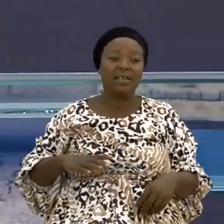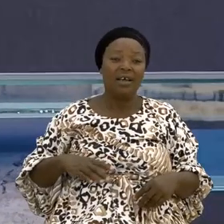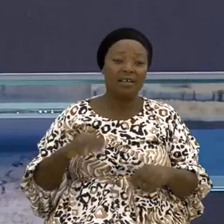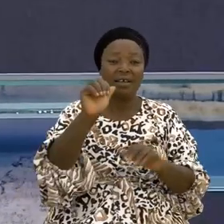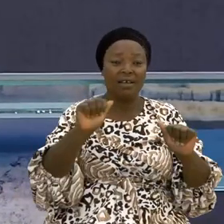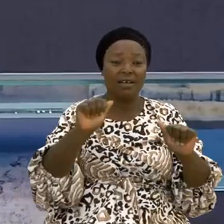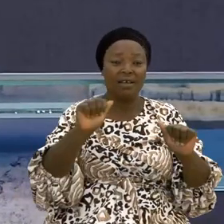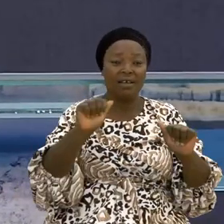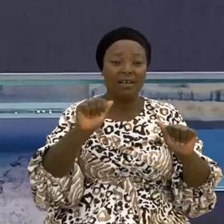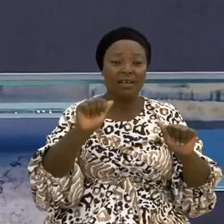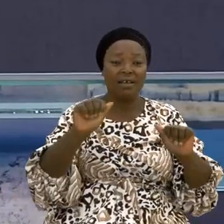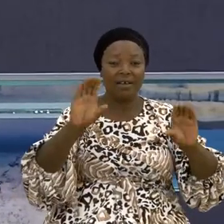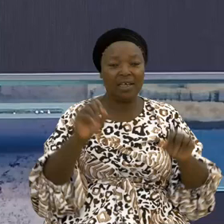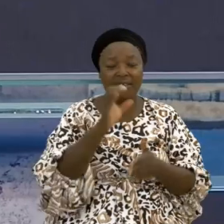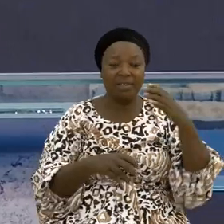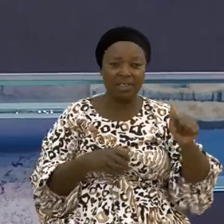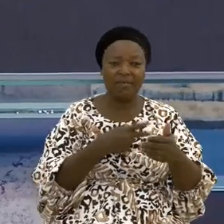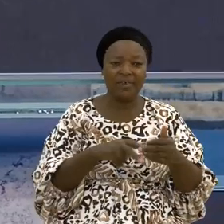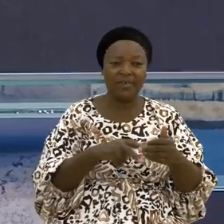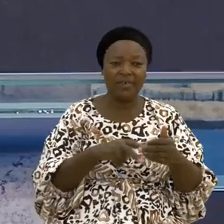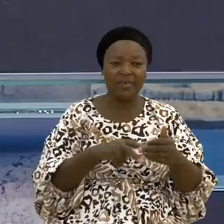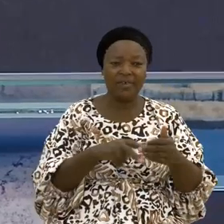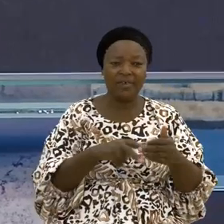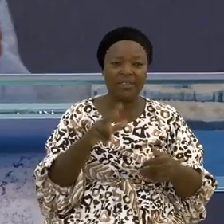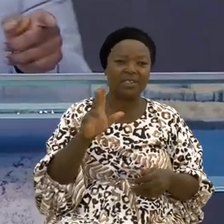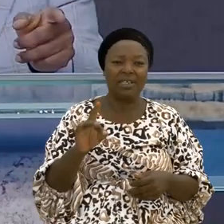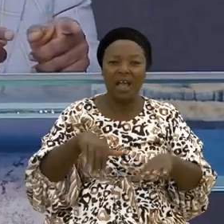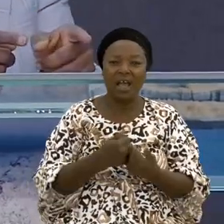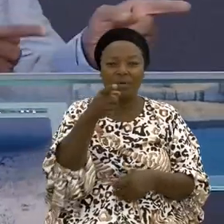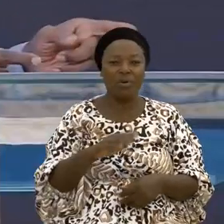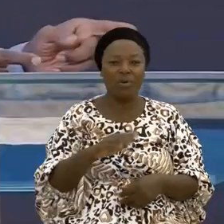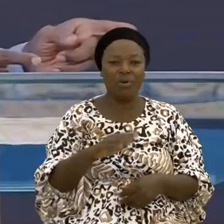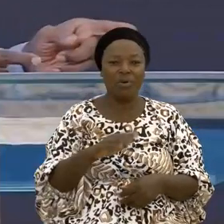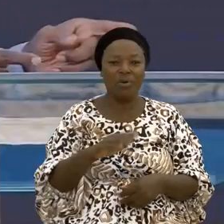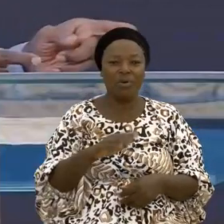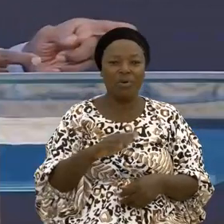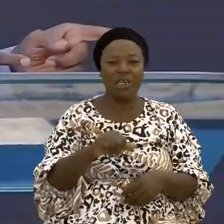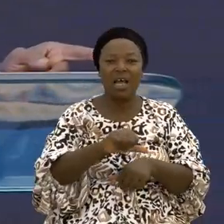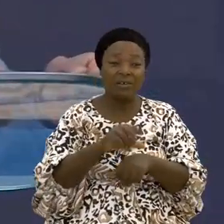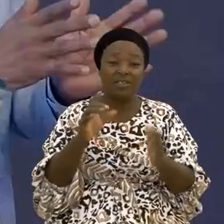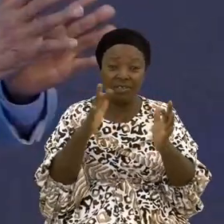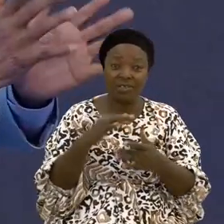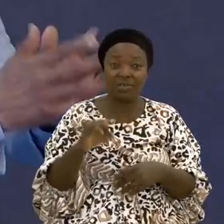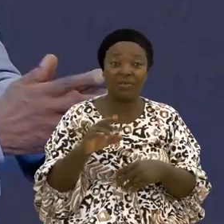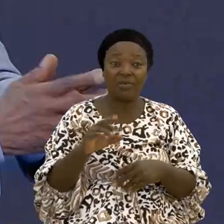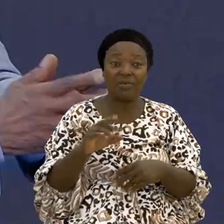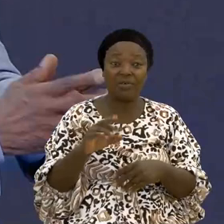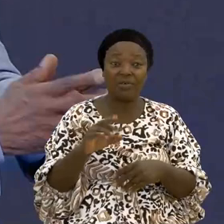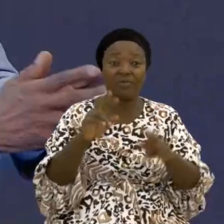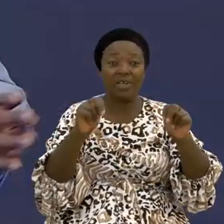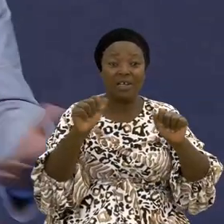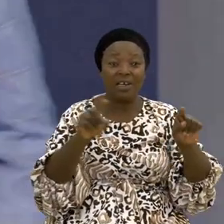verse 38. How God anointed Jesus of Nazareth with the